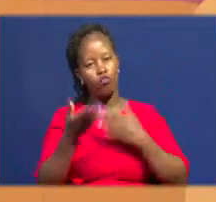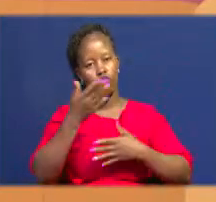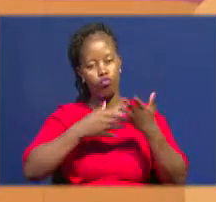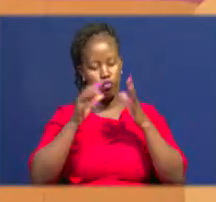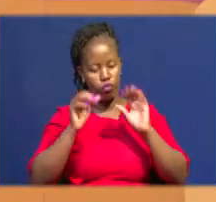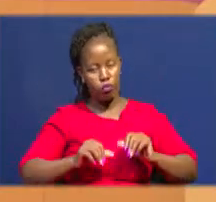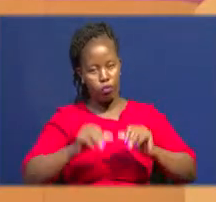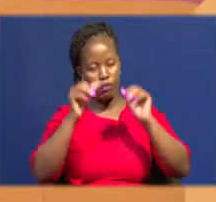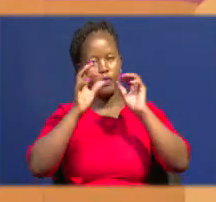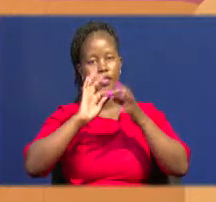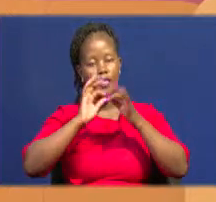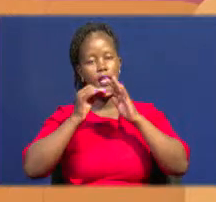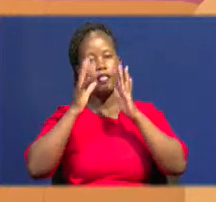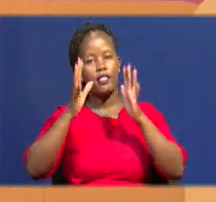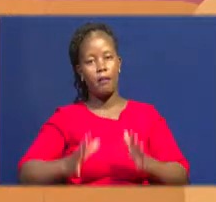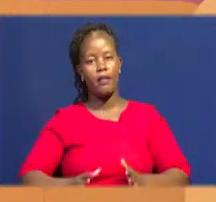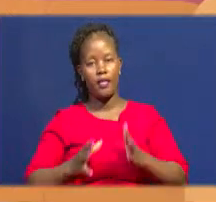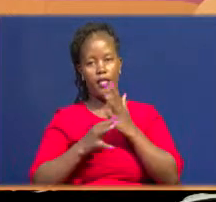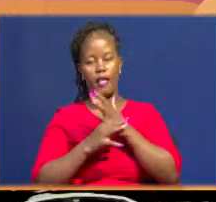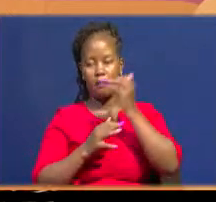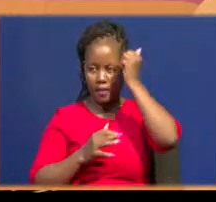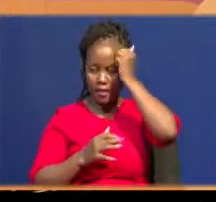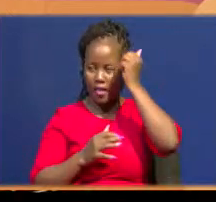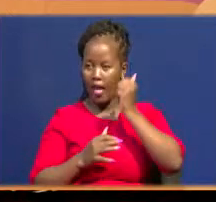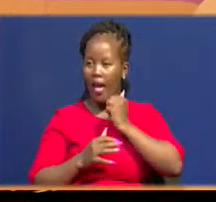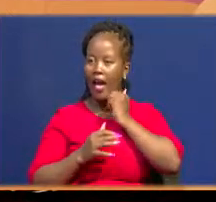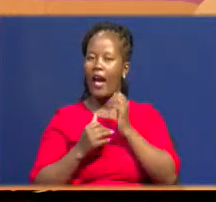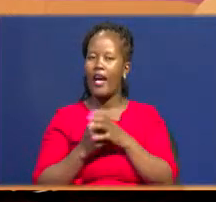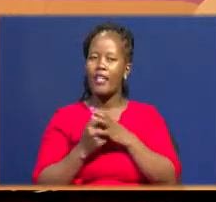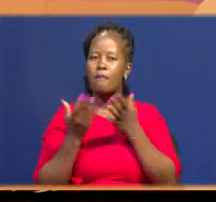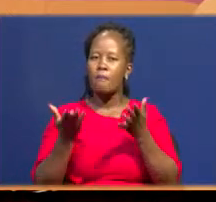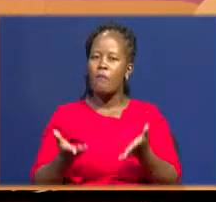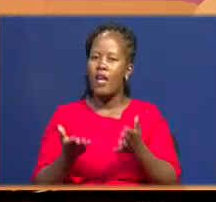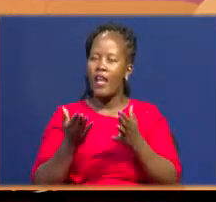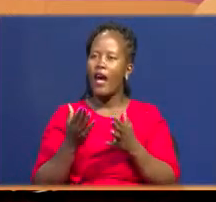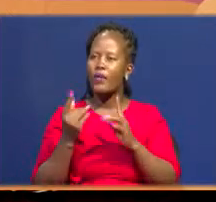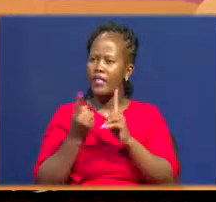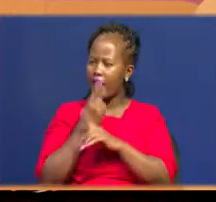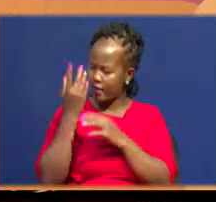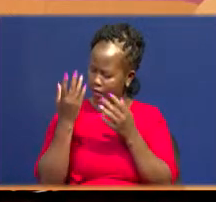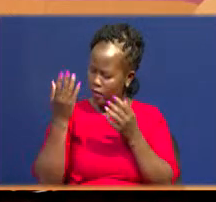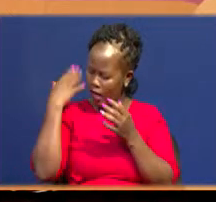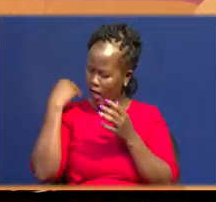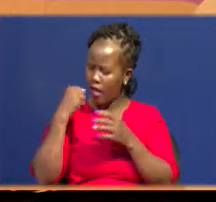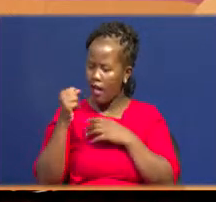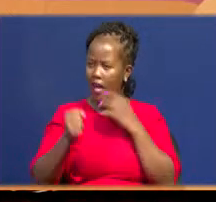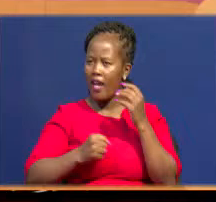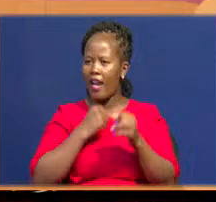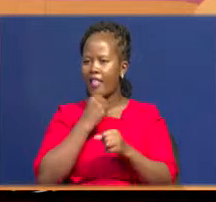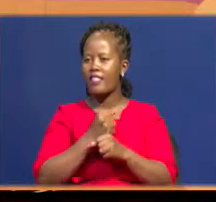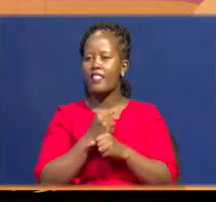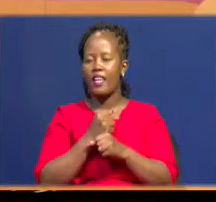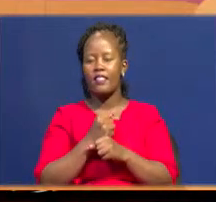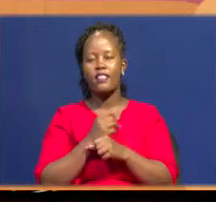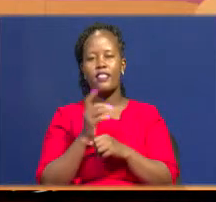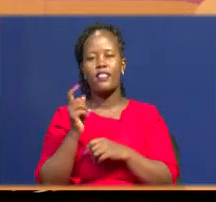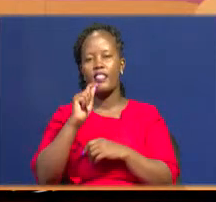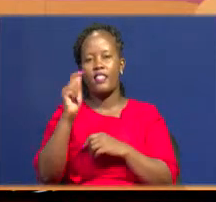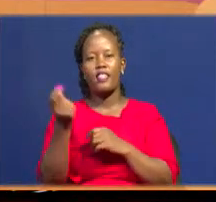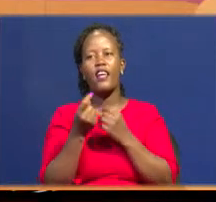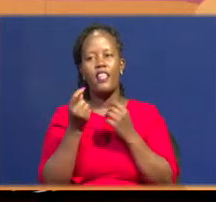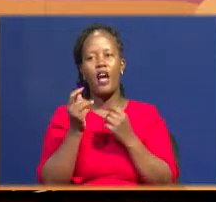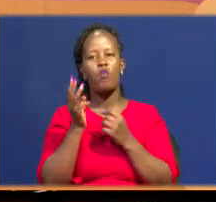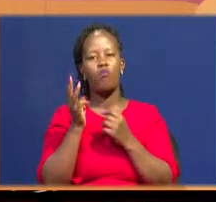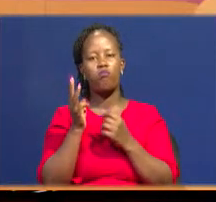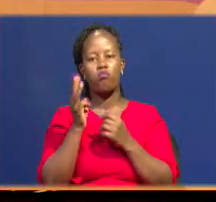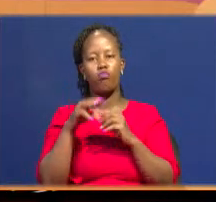our sign language interpreter, Lisa, is Anongeshi. So, Steph, let me just start with you. Last year, the Kenya Beach Games did take place.